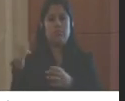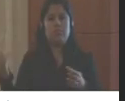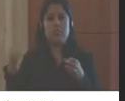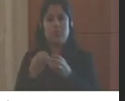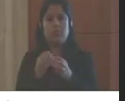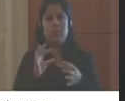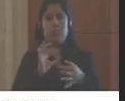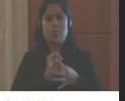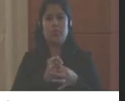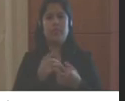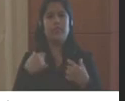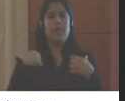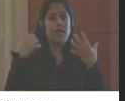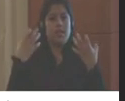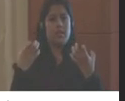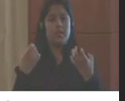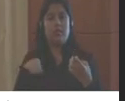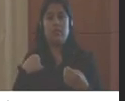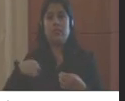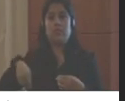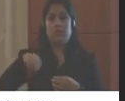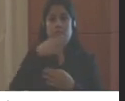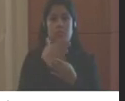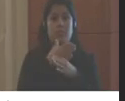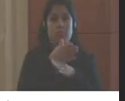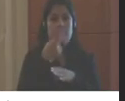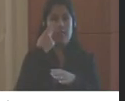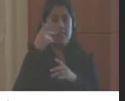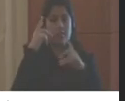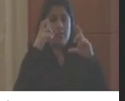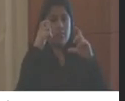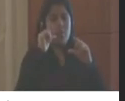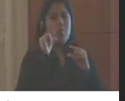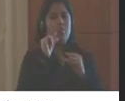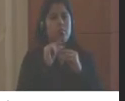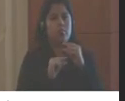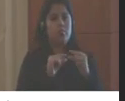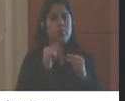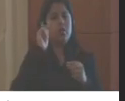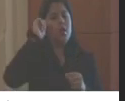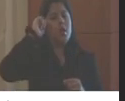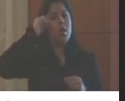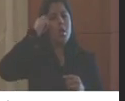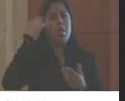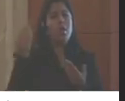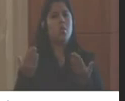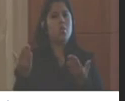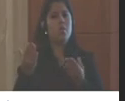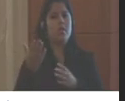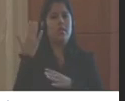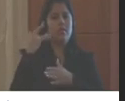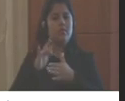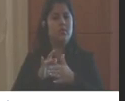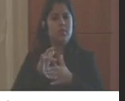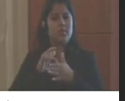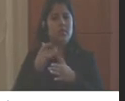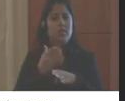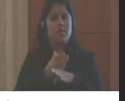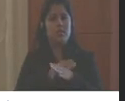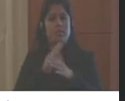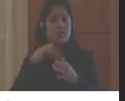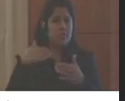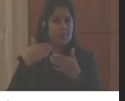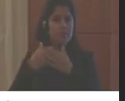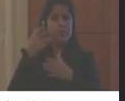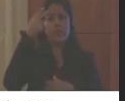Congress also participate. If you would allow me, in the next few slides, I would like to remind you